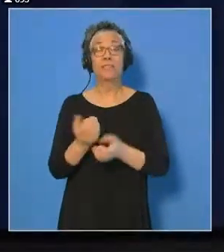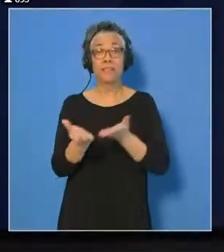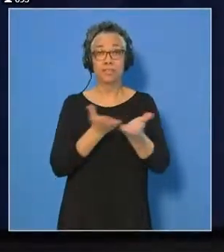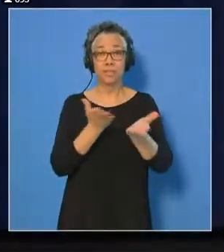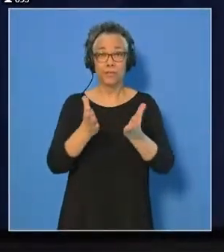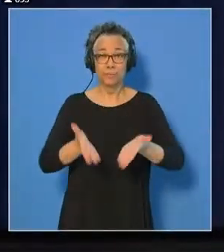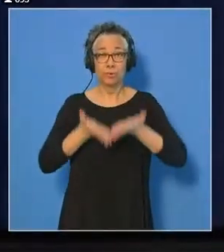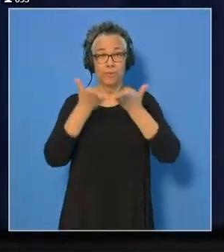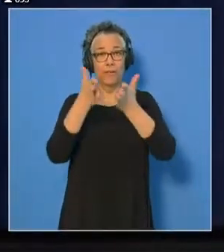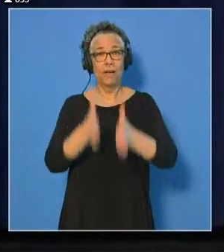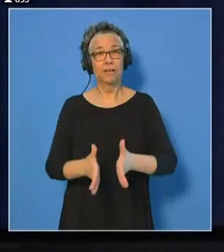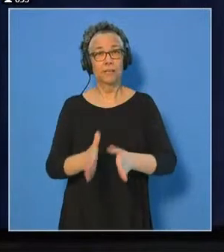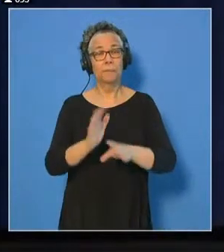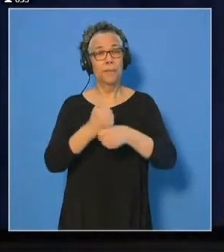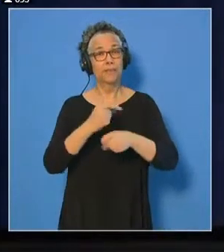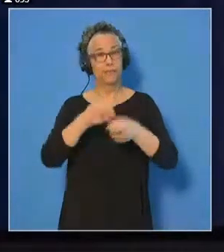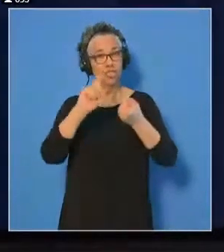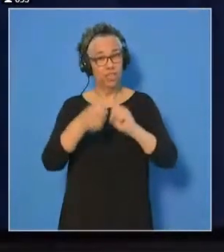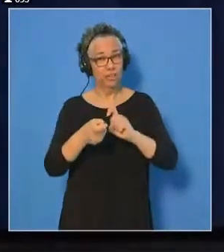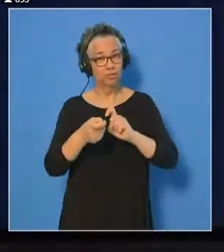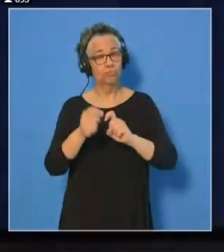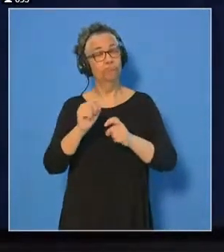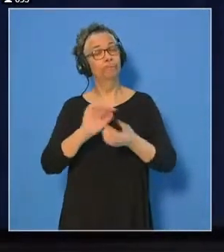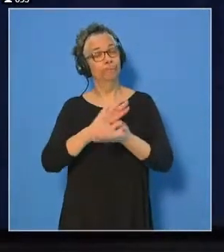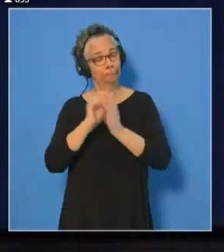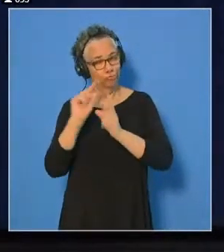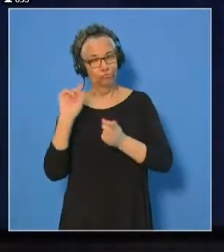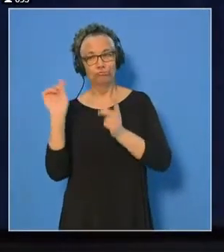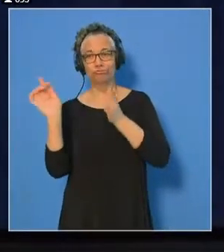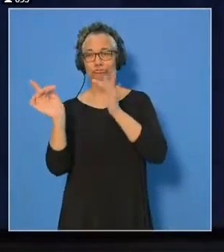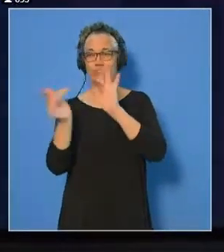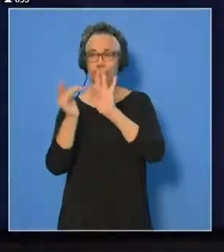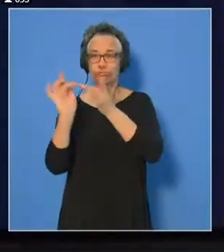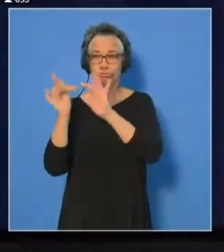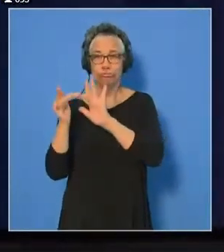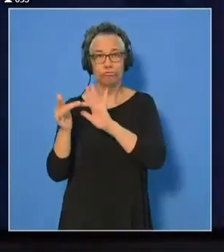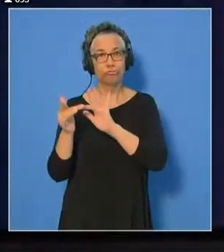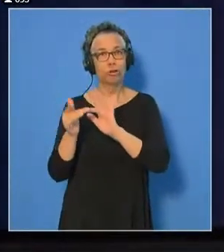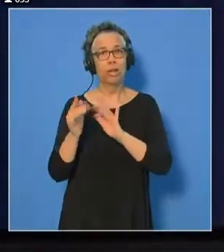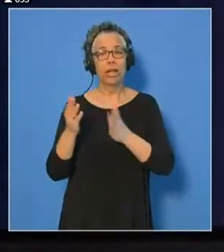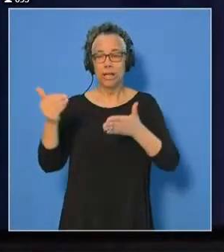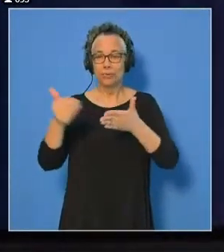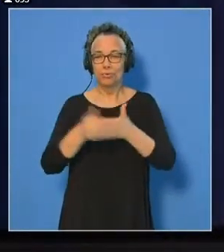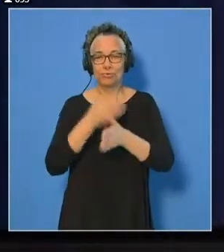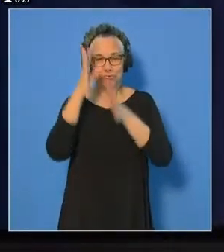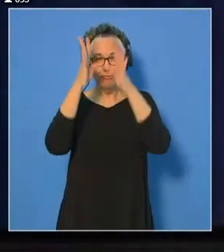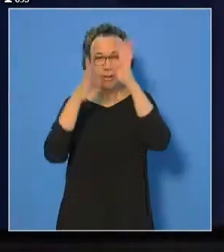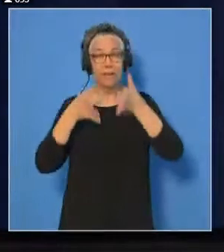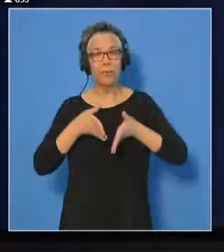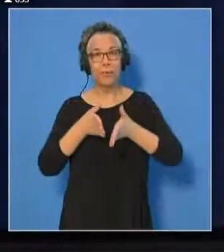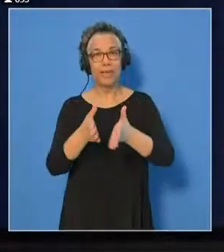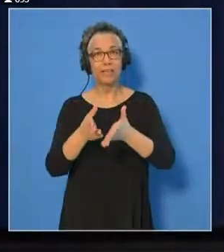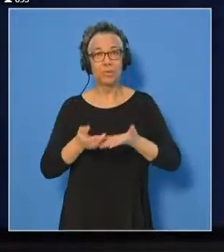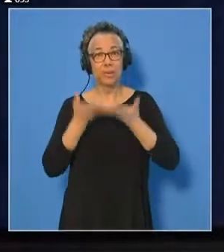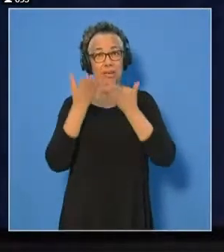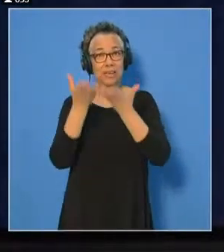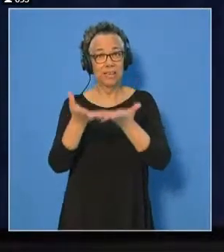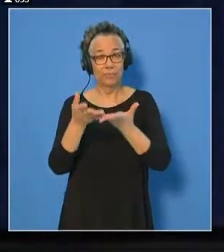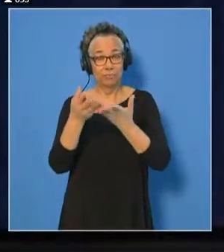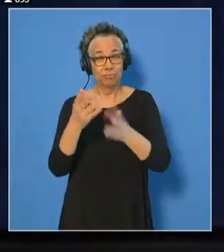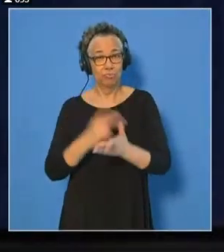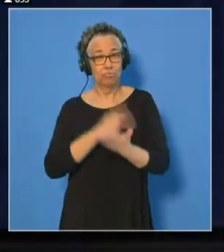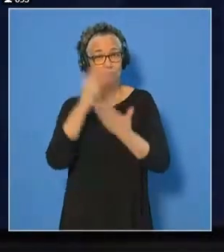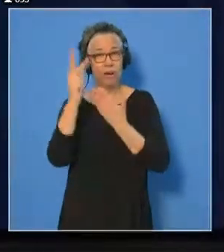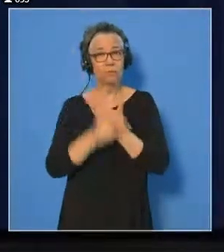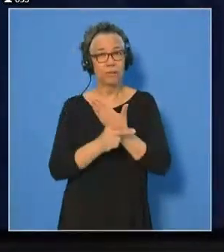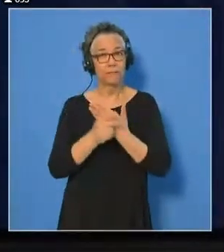providers are making the shift to virtual technology and finding new ways to deliver enrichment programs, youth development activities, together with